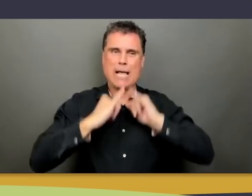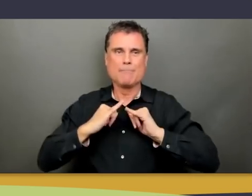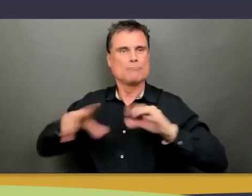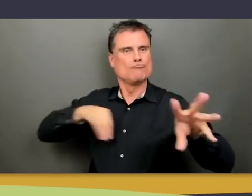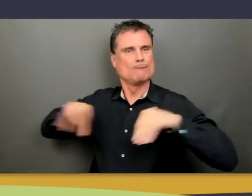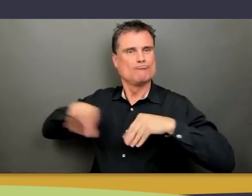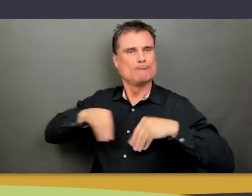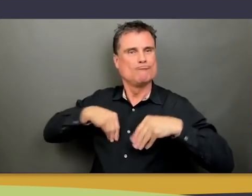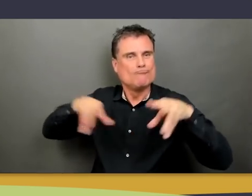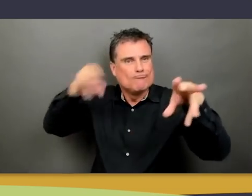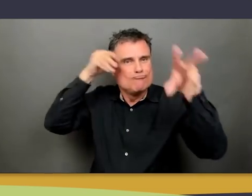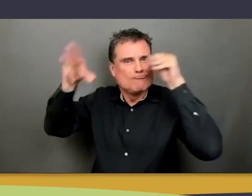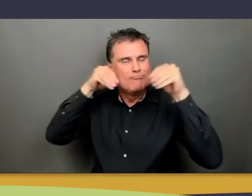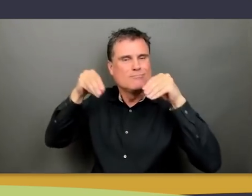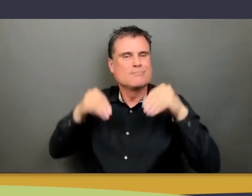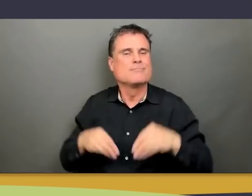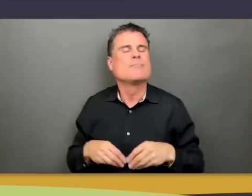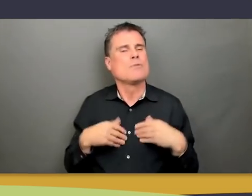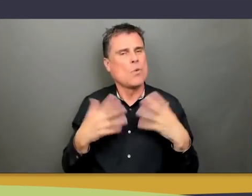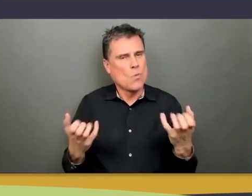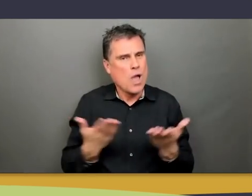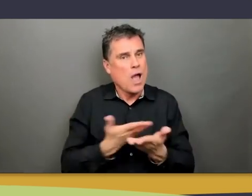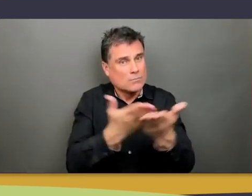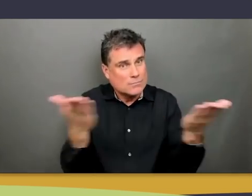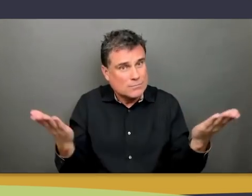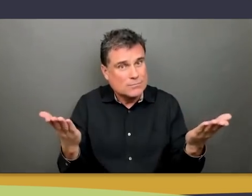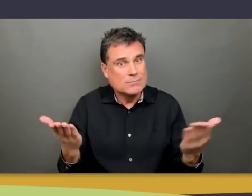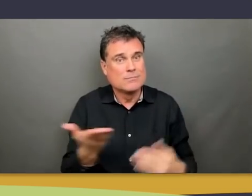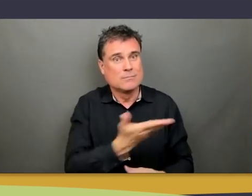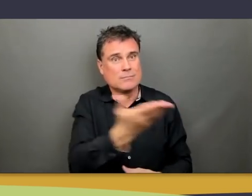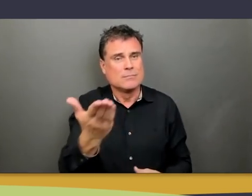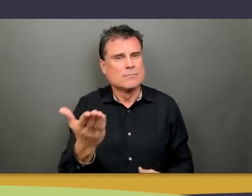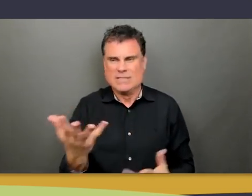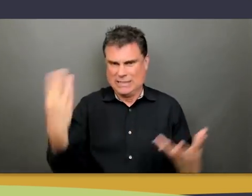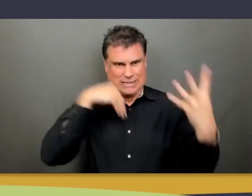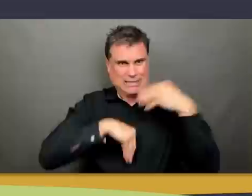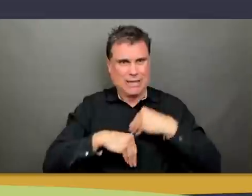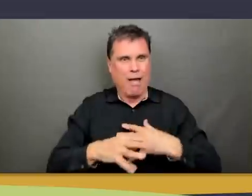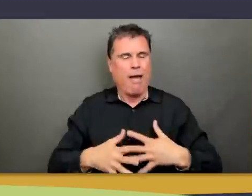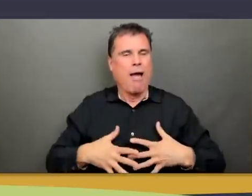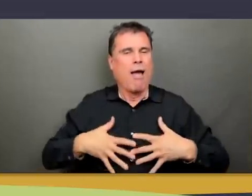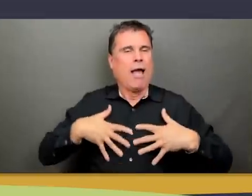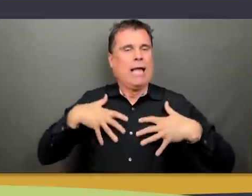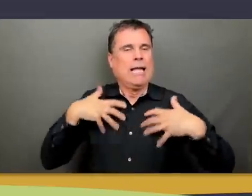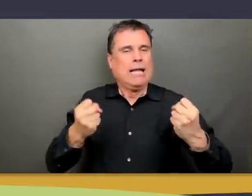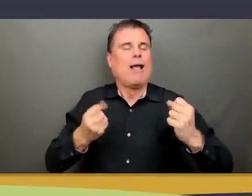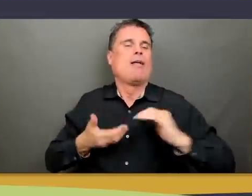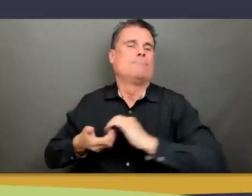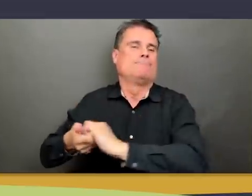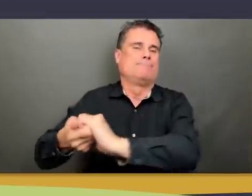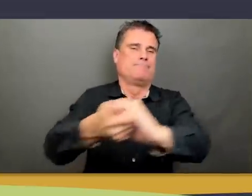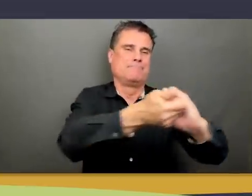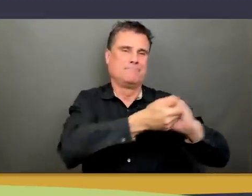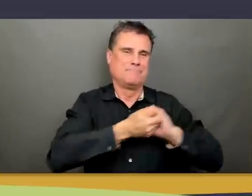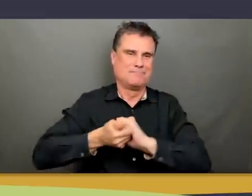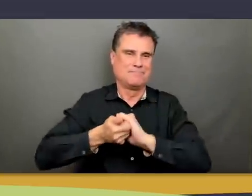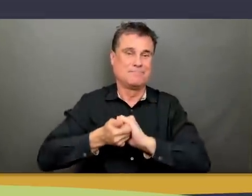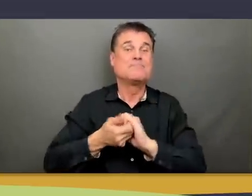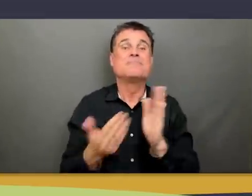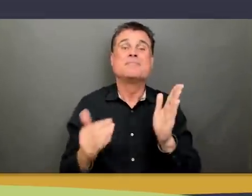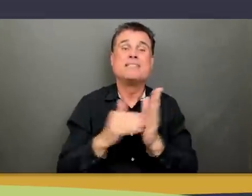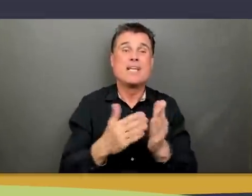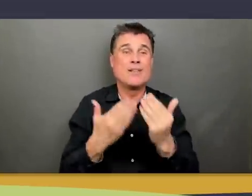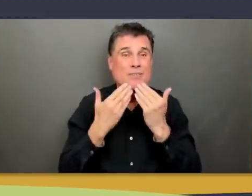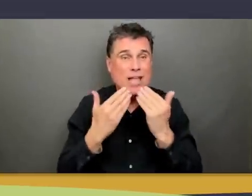healing. But I want to sing a song for you guys. Thank you for your time. Thank you for your gifts, to give you